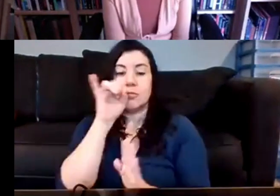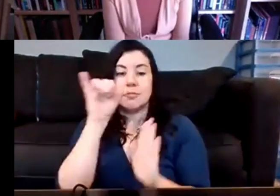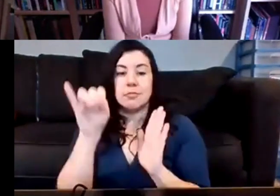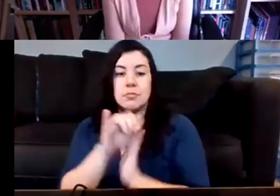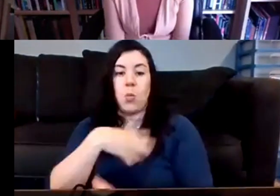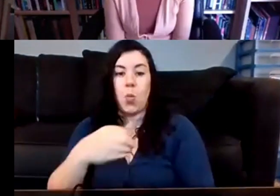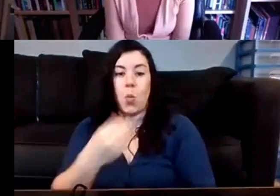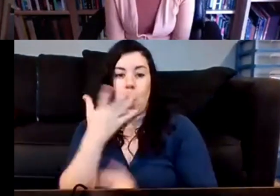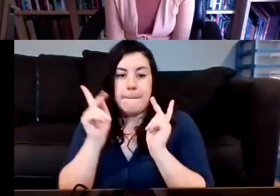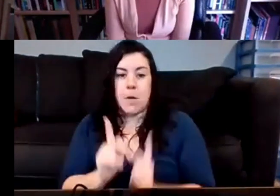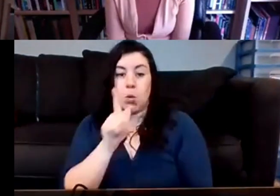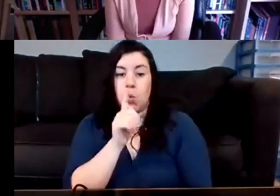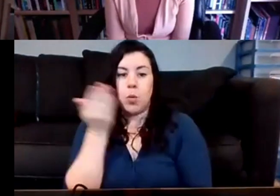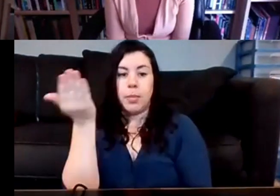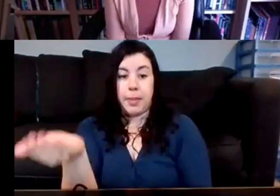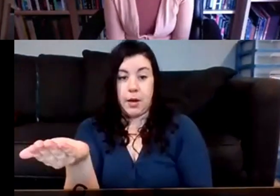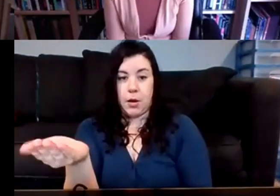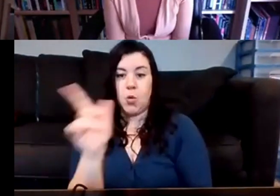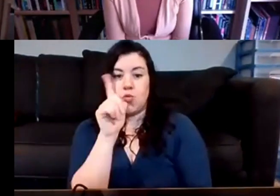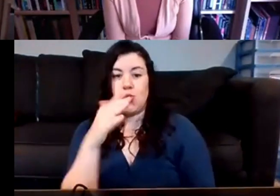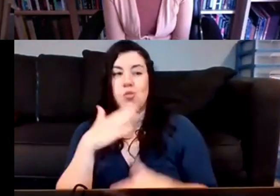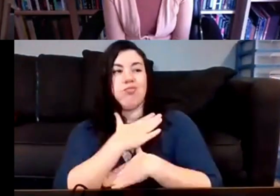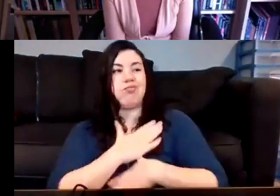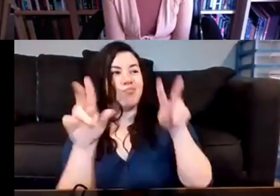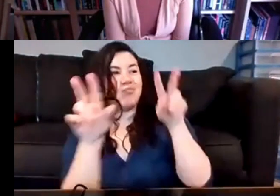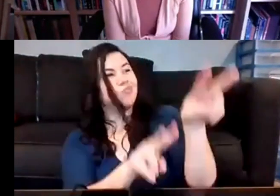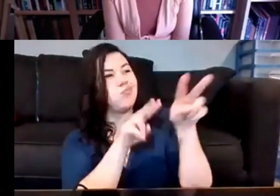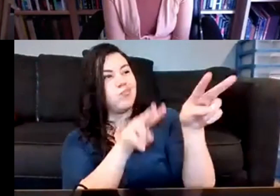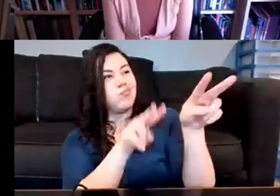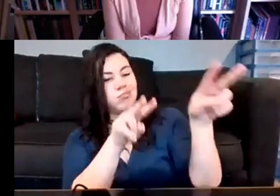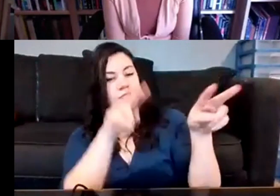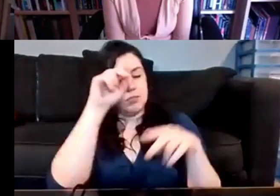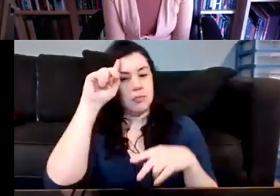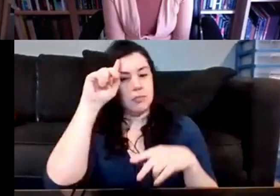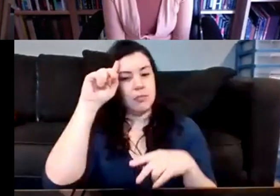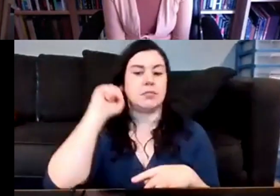white. I also wanted to think about refusal.